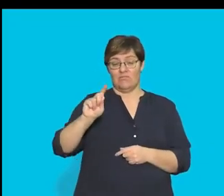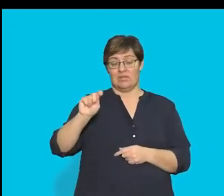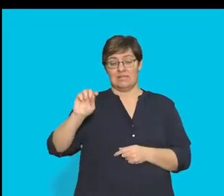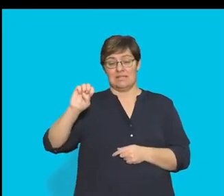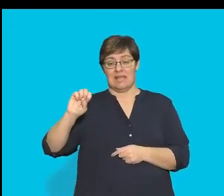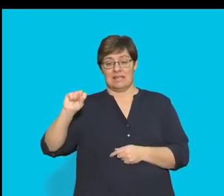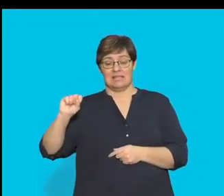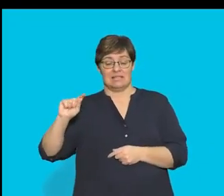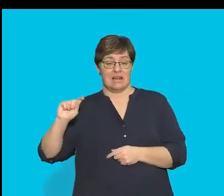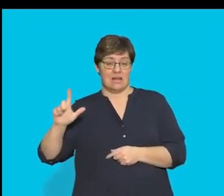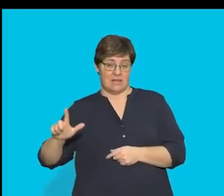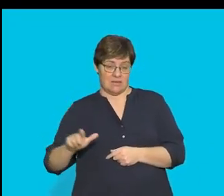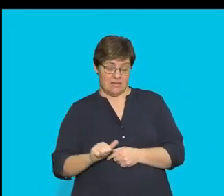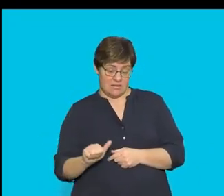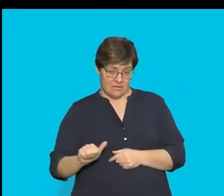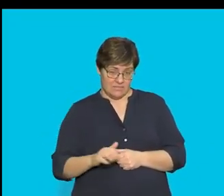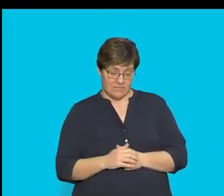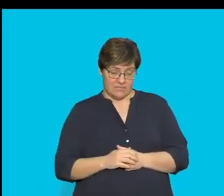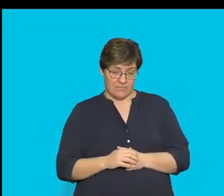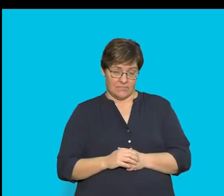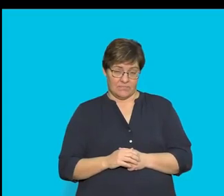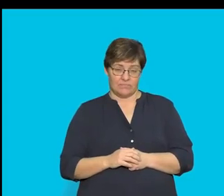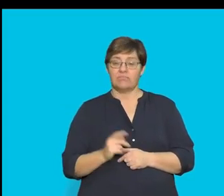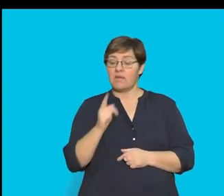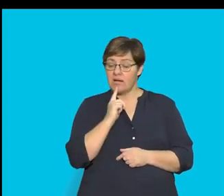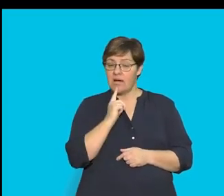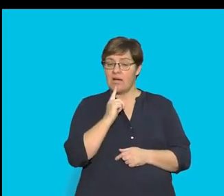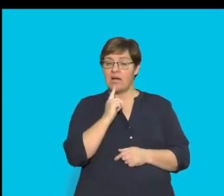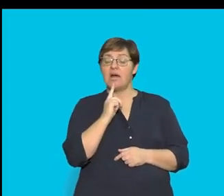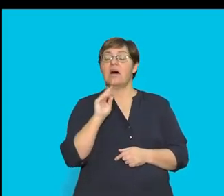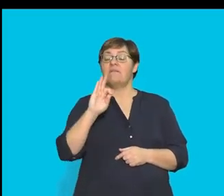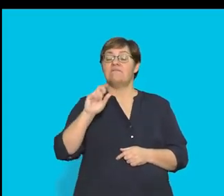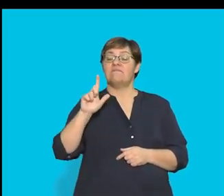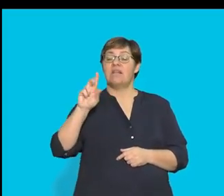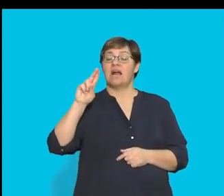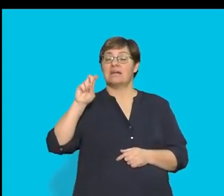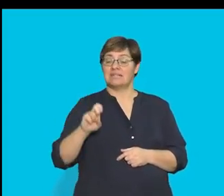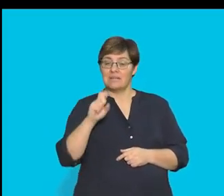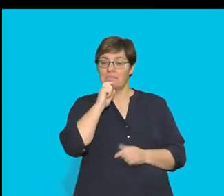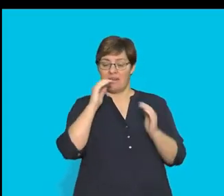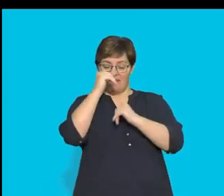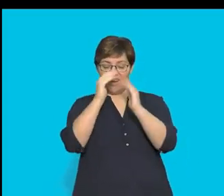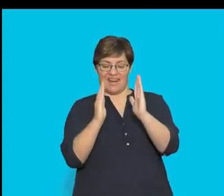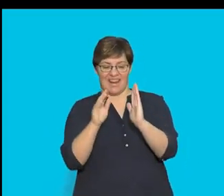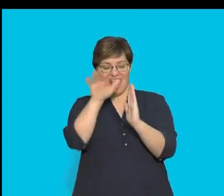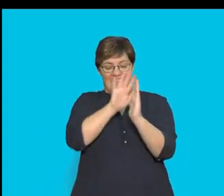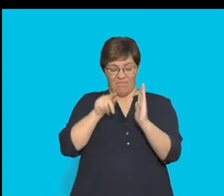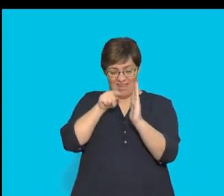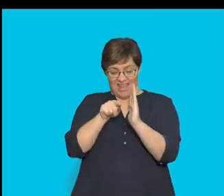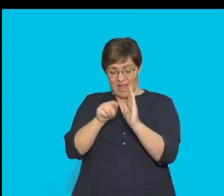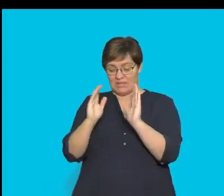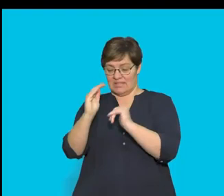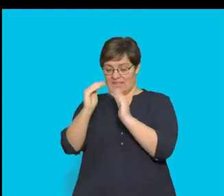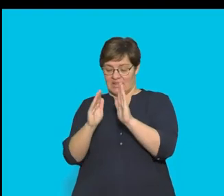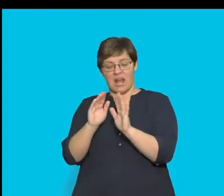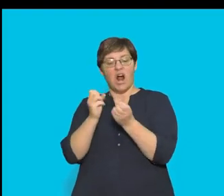it. Very quickly, magnetic flux is related to the strength of the field and the area. So over here, you've got